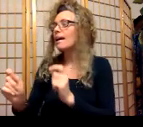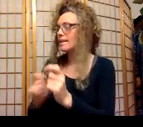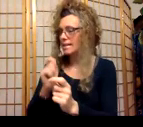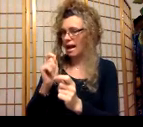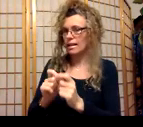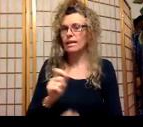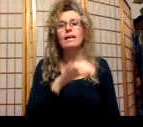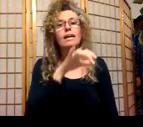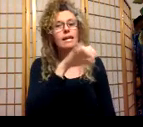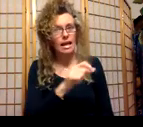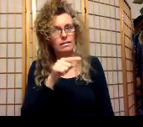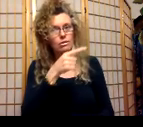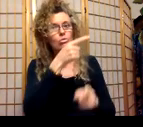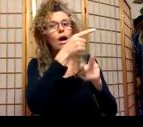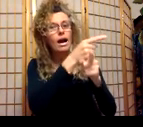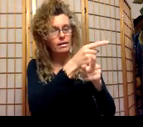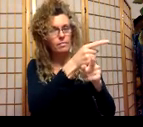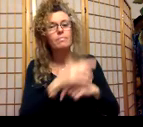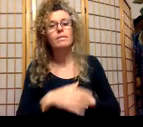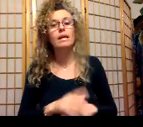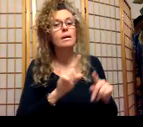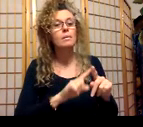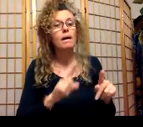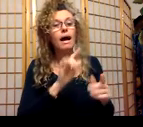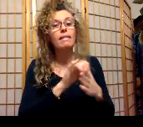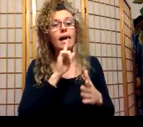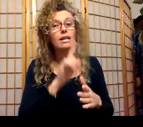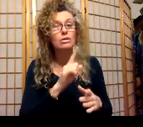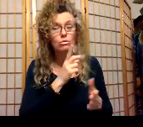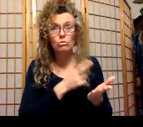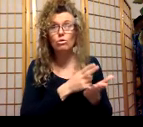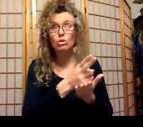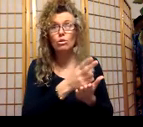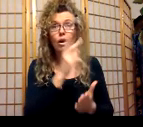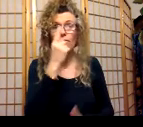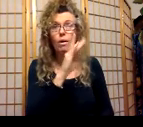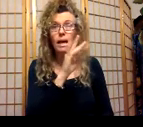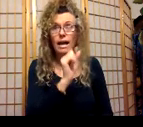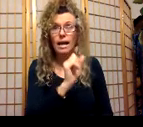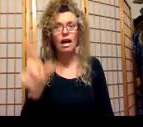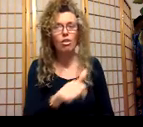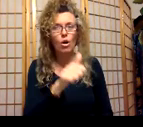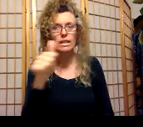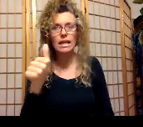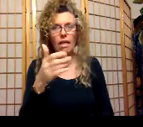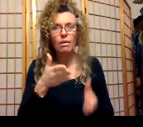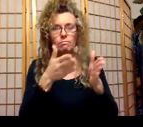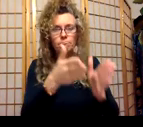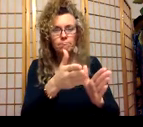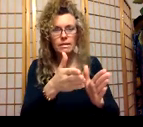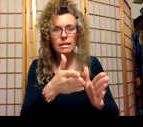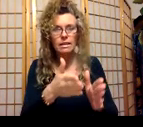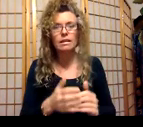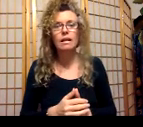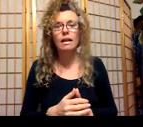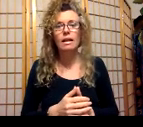Exactly. Yes, you are right. But that is true for BIS. There is another mechanism. Well, many others.